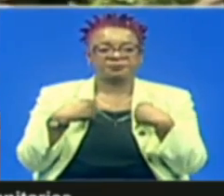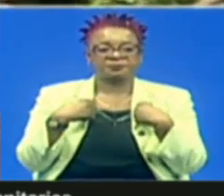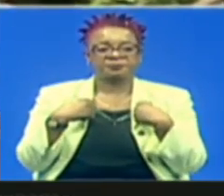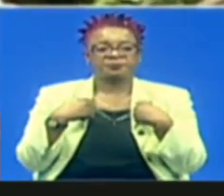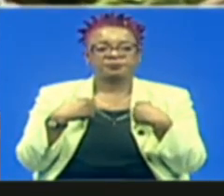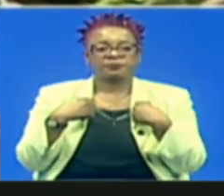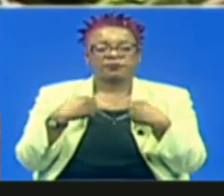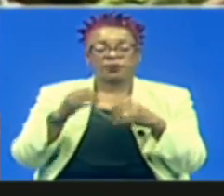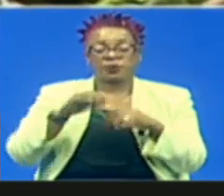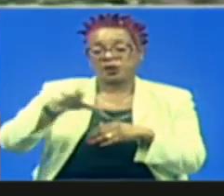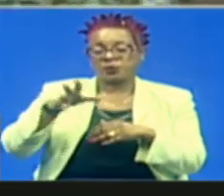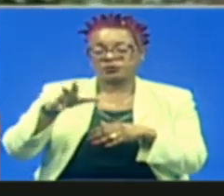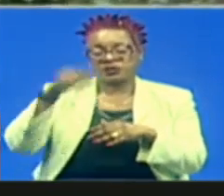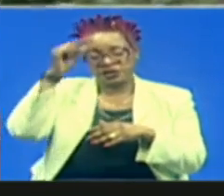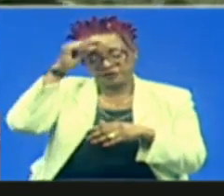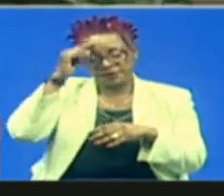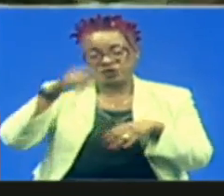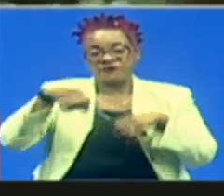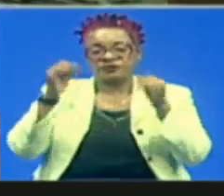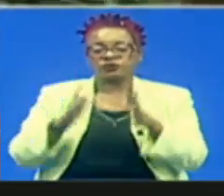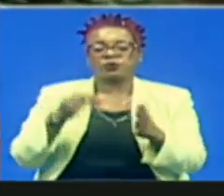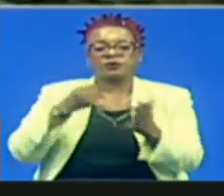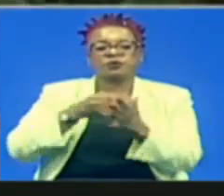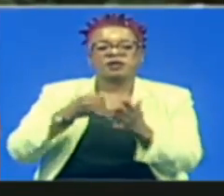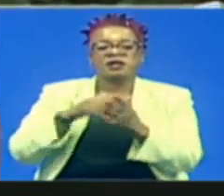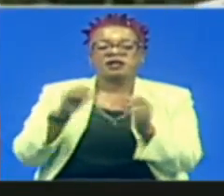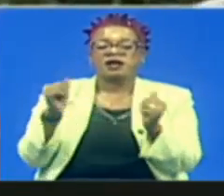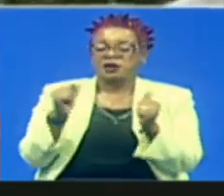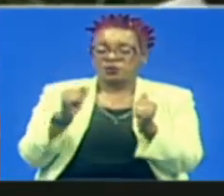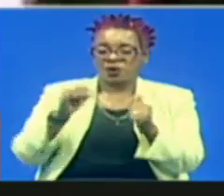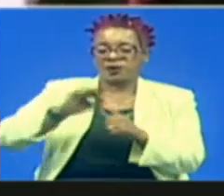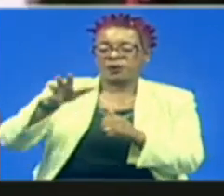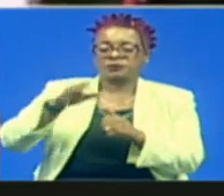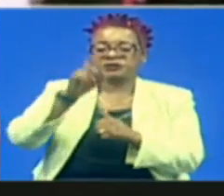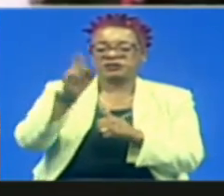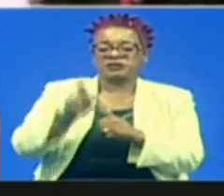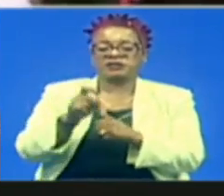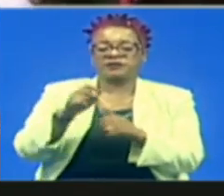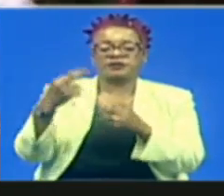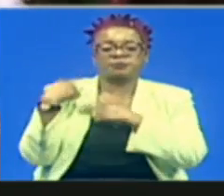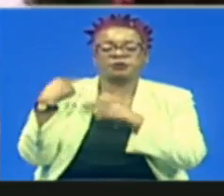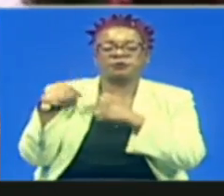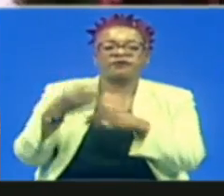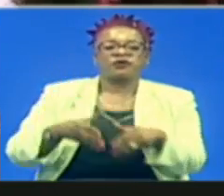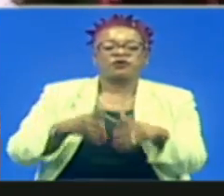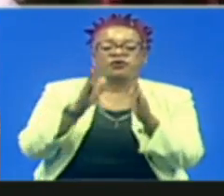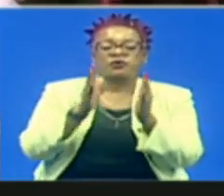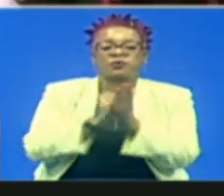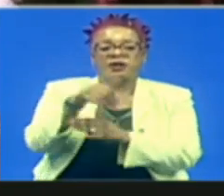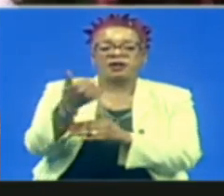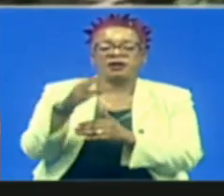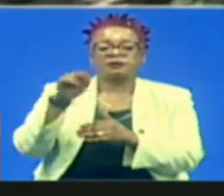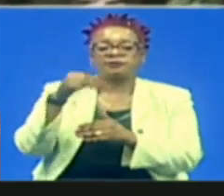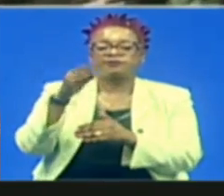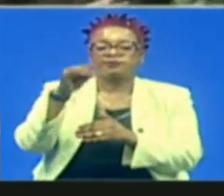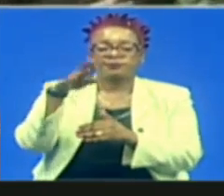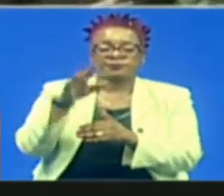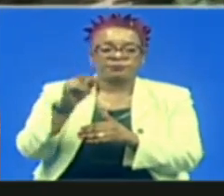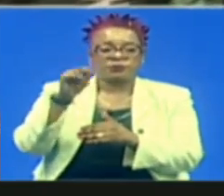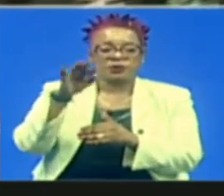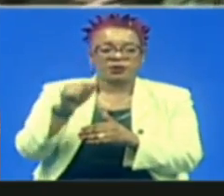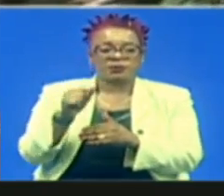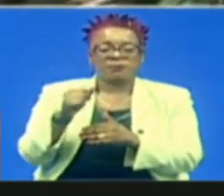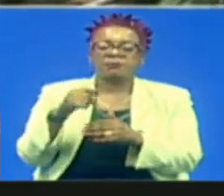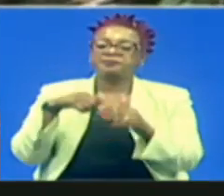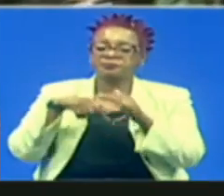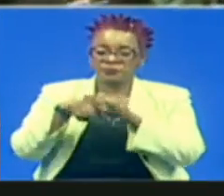Today, county government officials, including Nyandarua County Executive in charge of roads and his health counterpart, Dr. Njoroge Mungai, made a tour